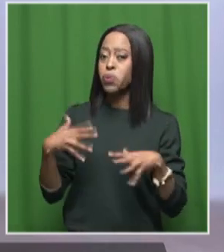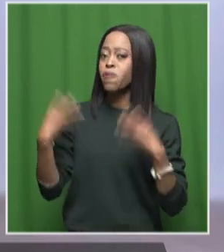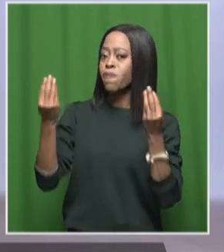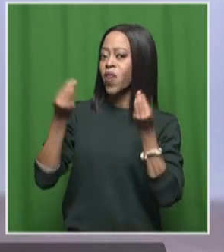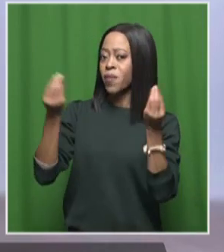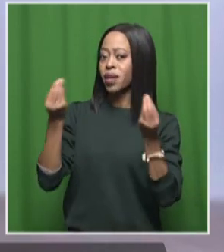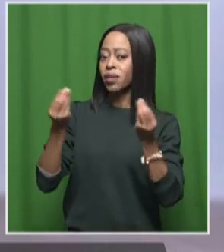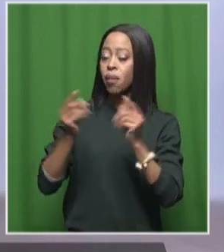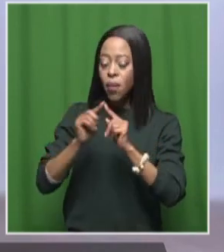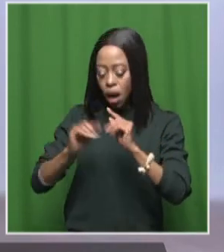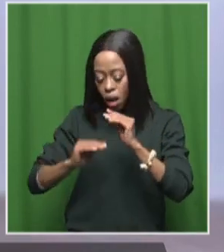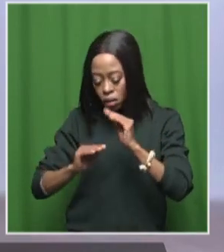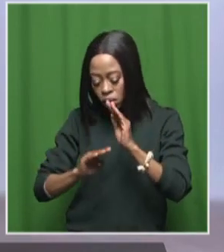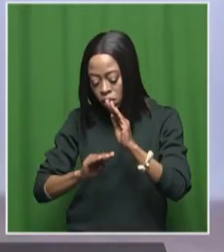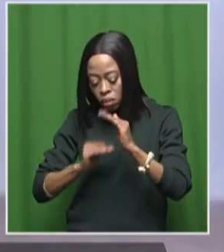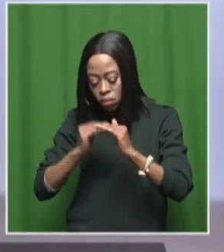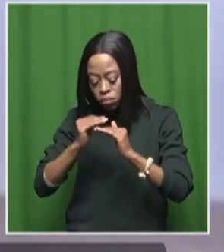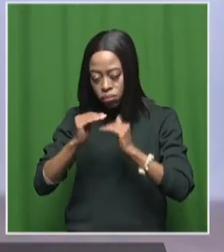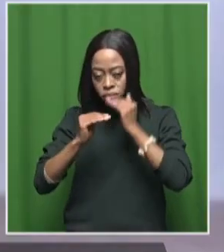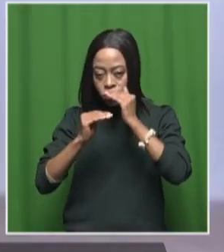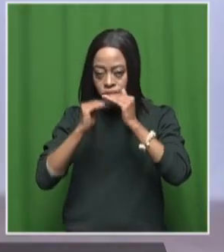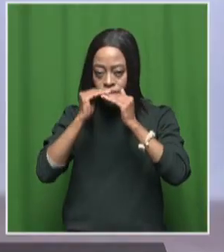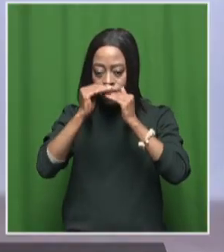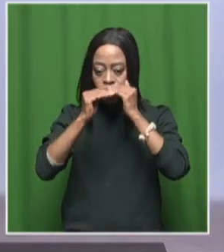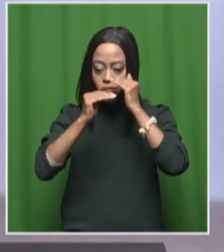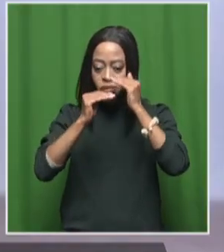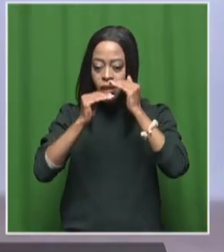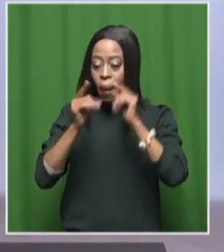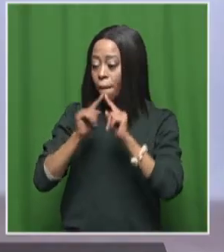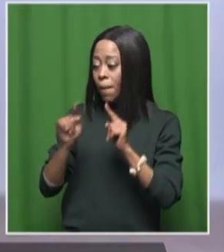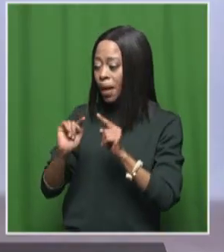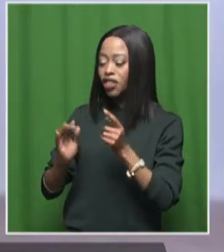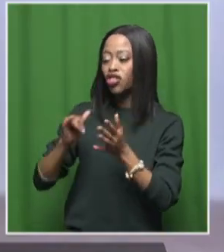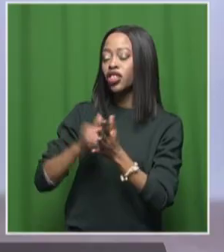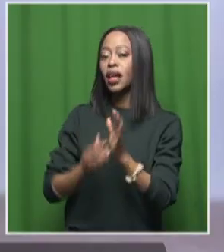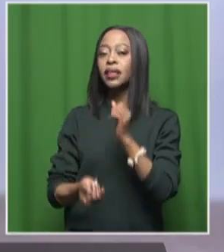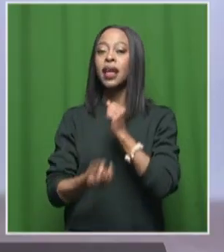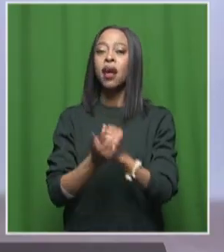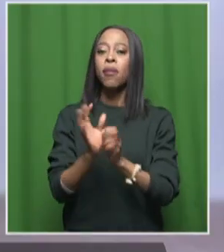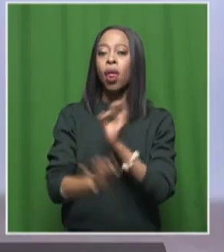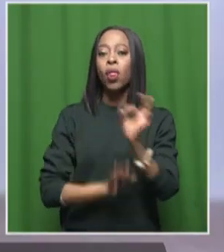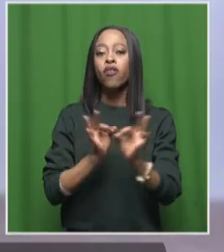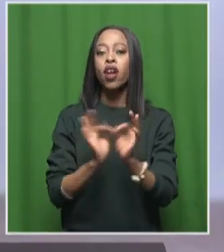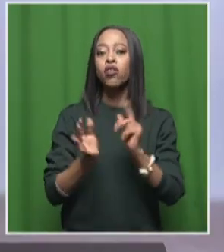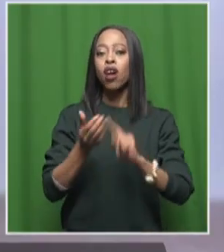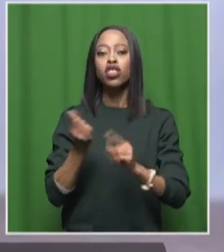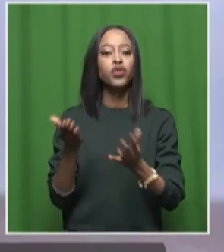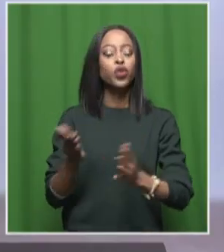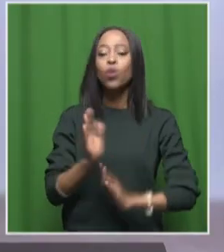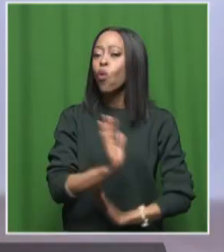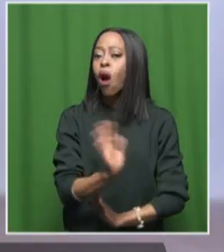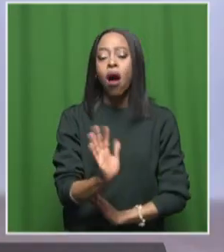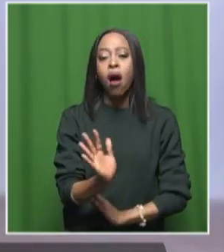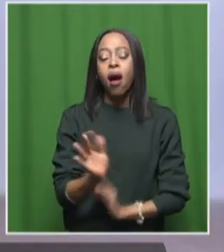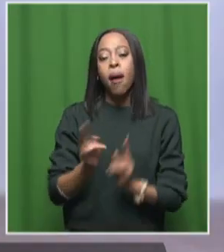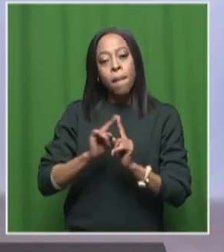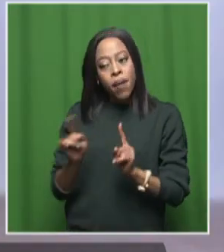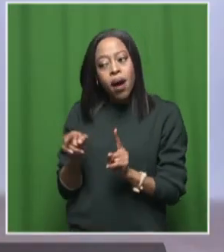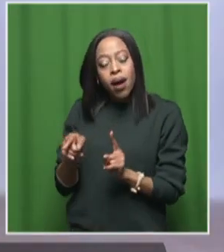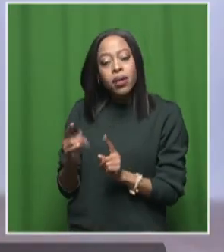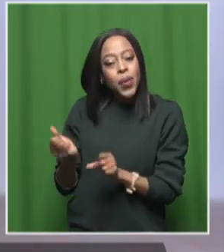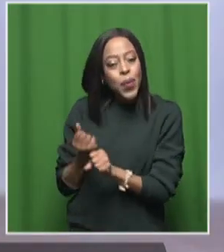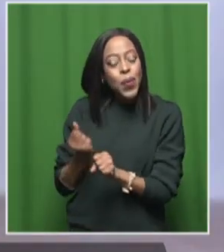behind him, there's a story. And really, that's what I wanted to unravel in this book, but really trying to package his background and what